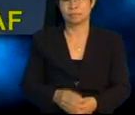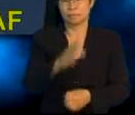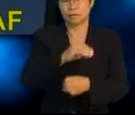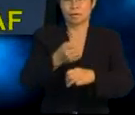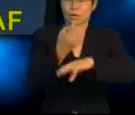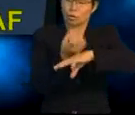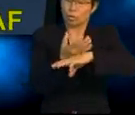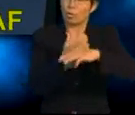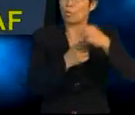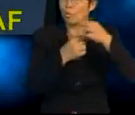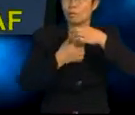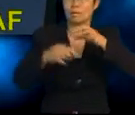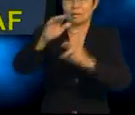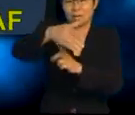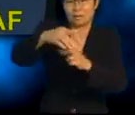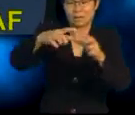a gold leaf,